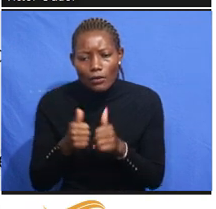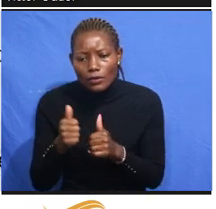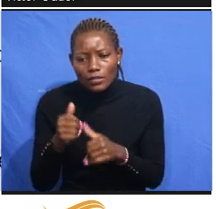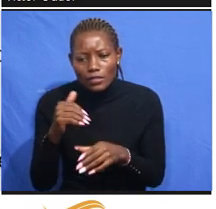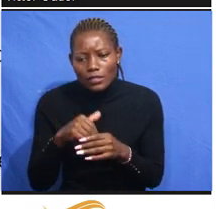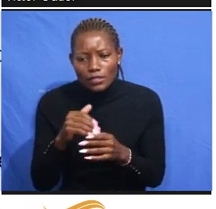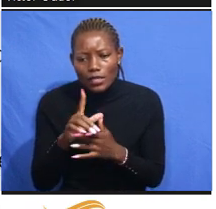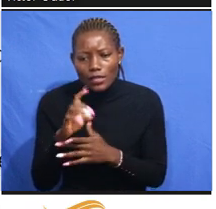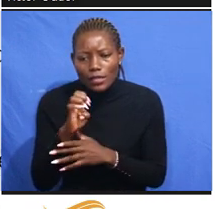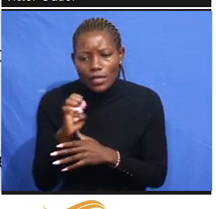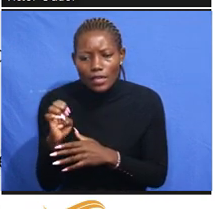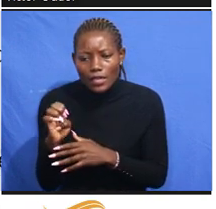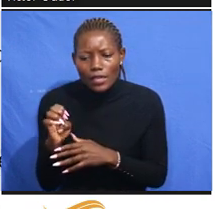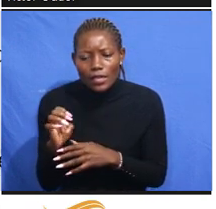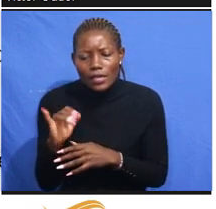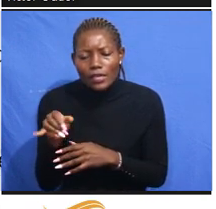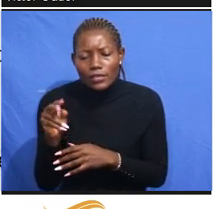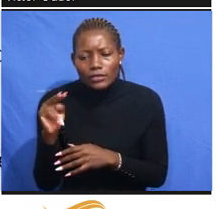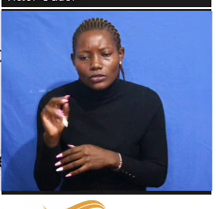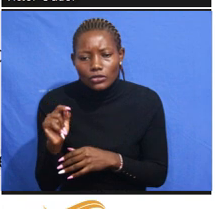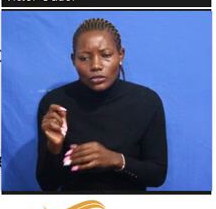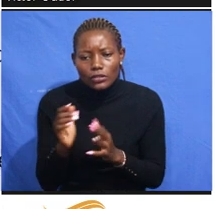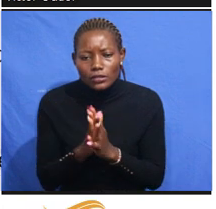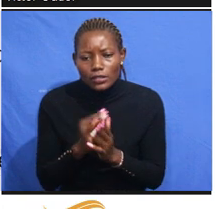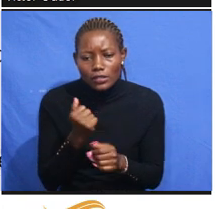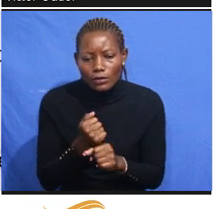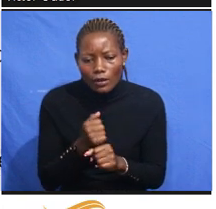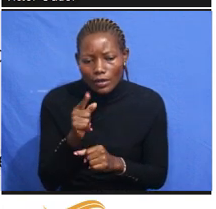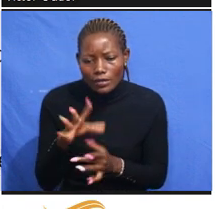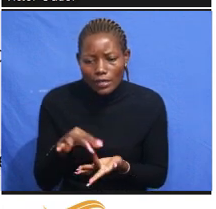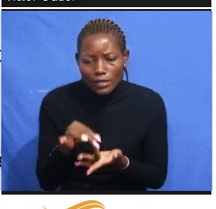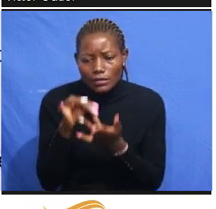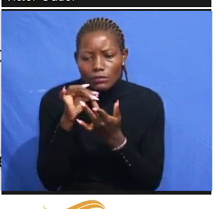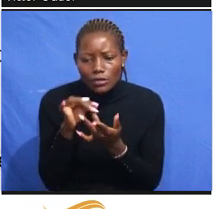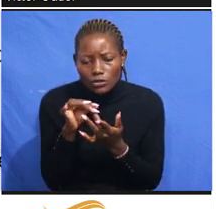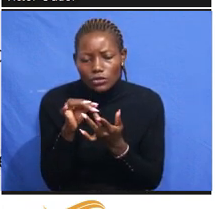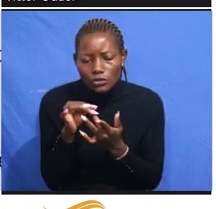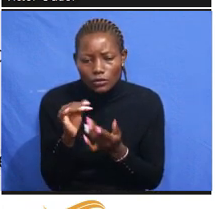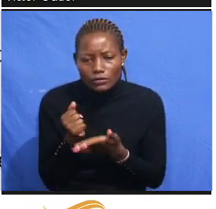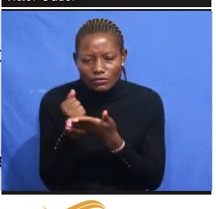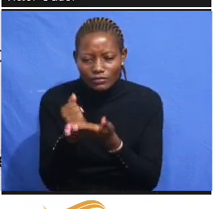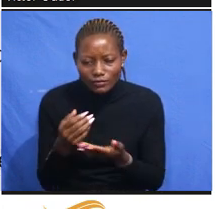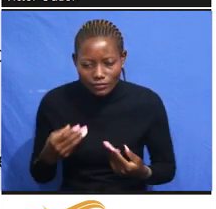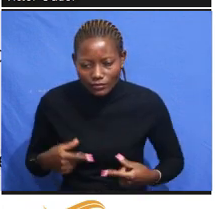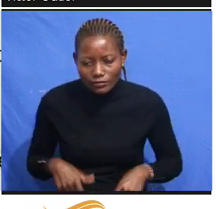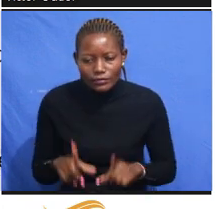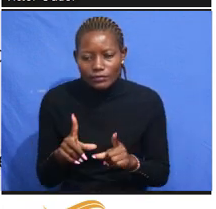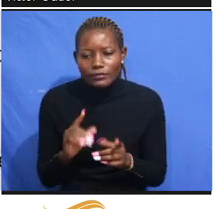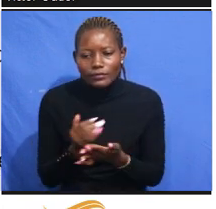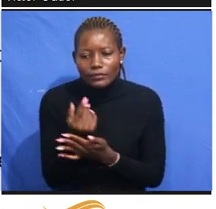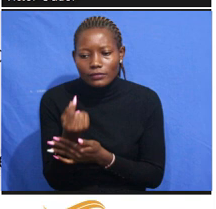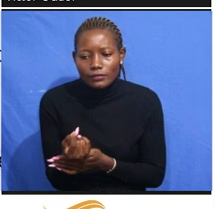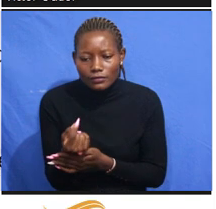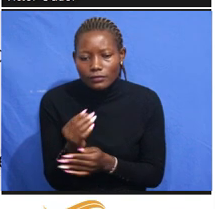joint. And the function there is very, very specialized in terms of allowing some slight degree of